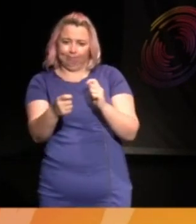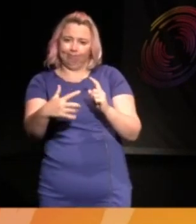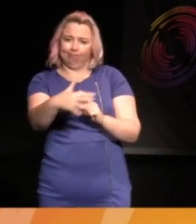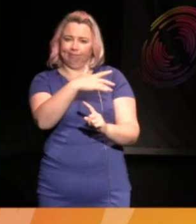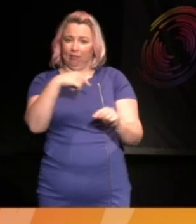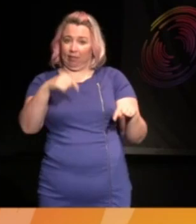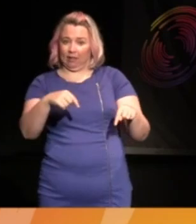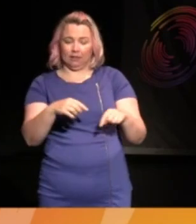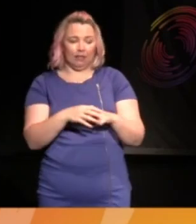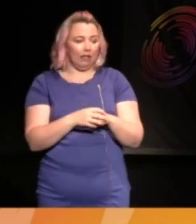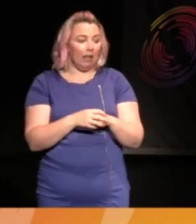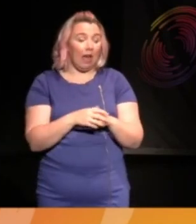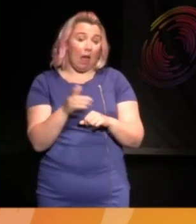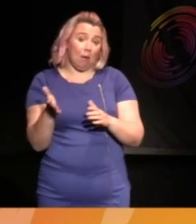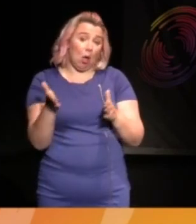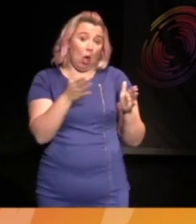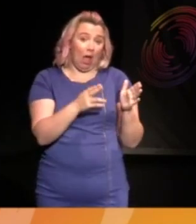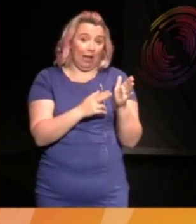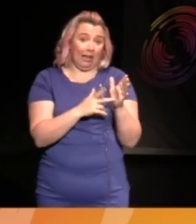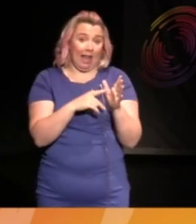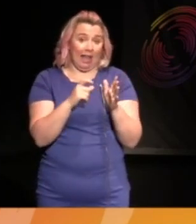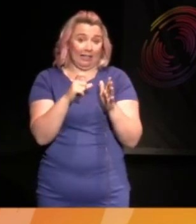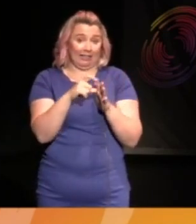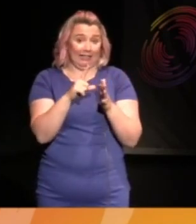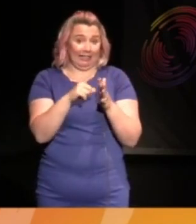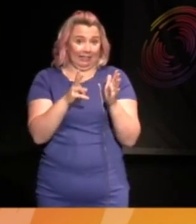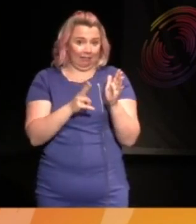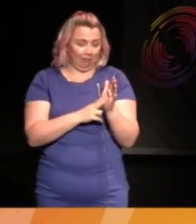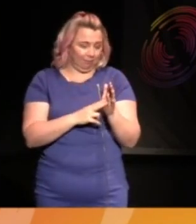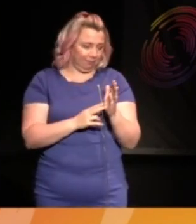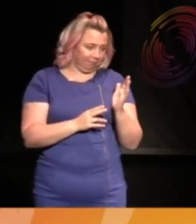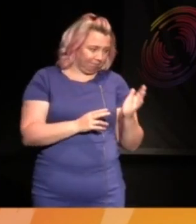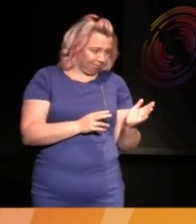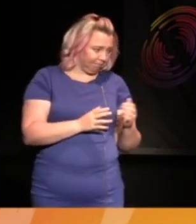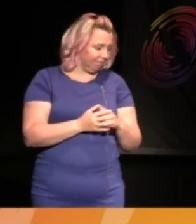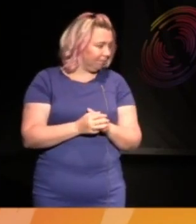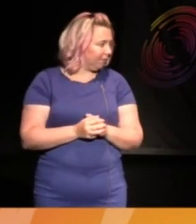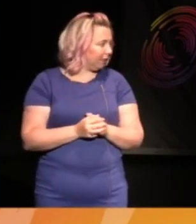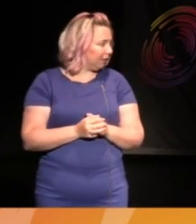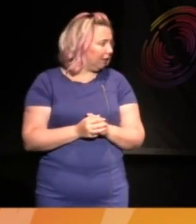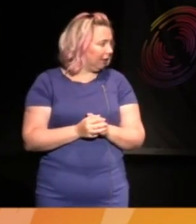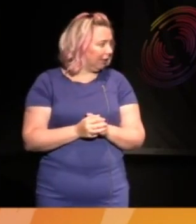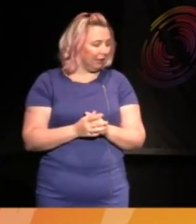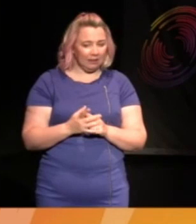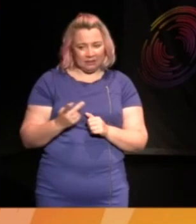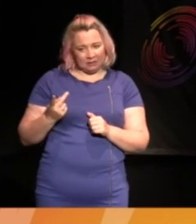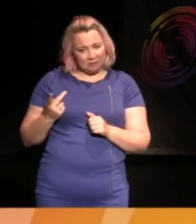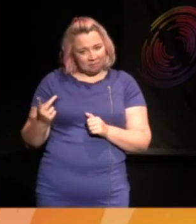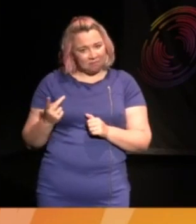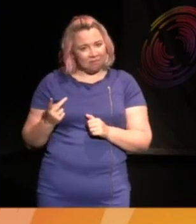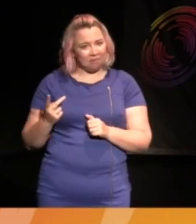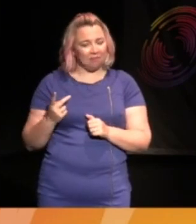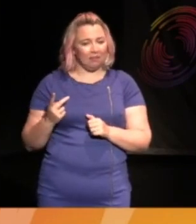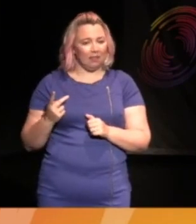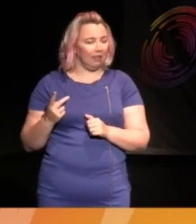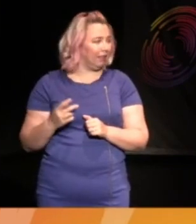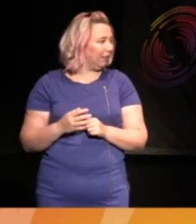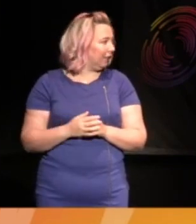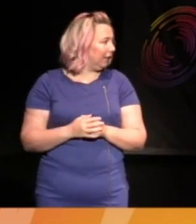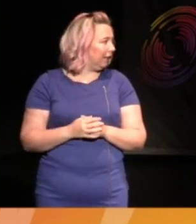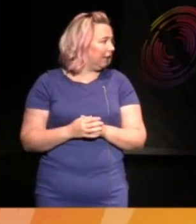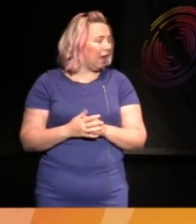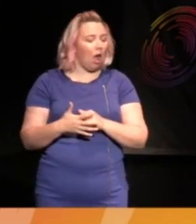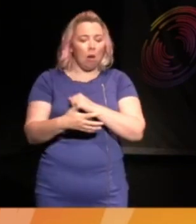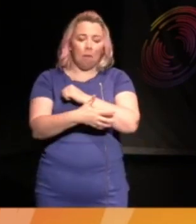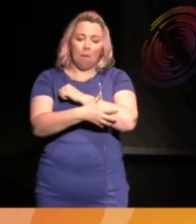to Nadine. And so we went on that journey together. What were your big takeaways from the Poverty Truth